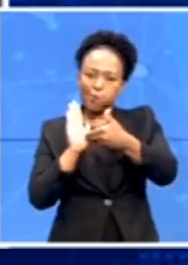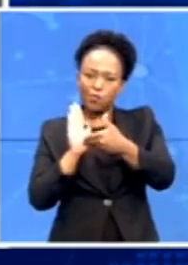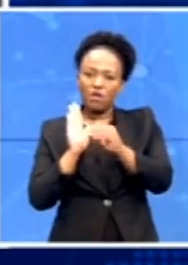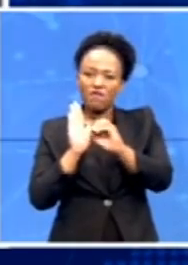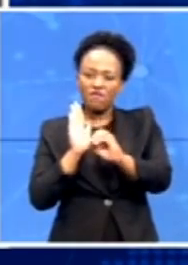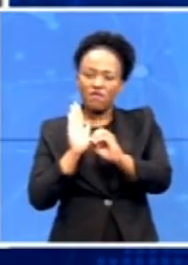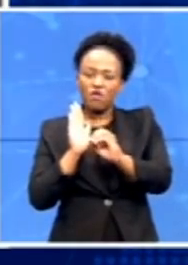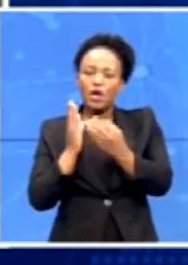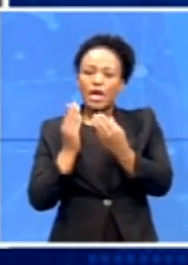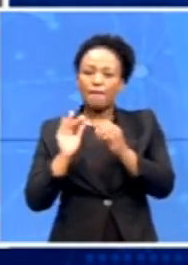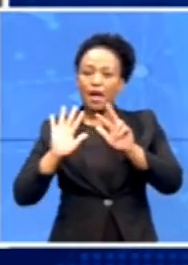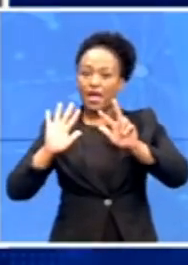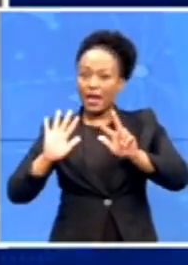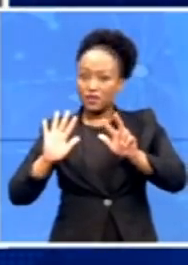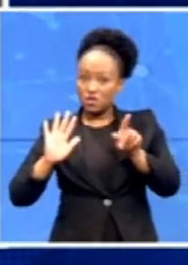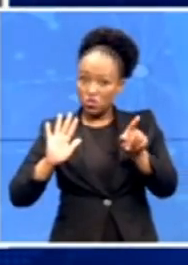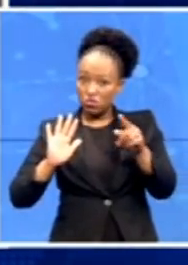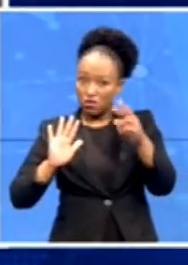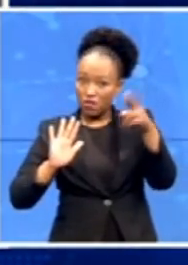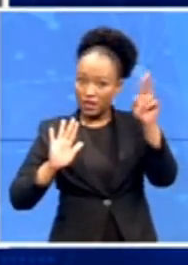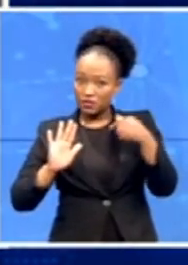correct? Yes, Council.